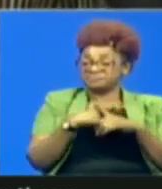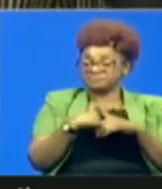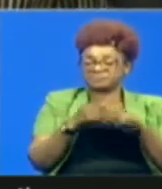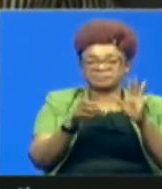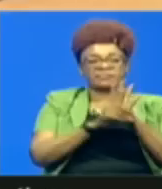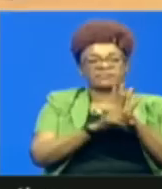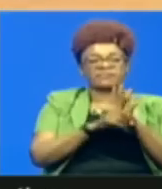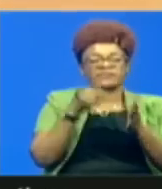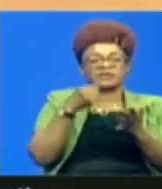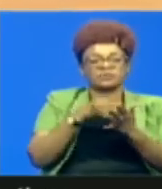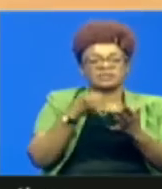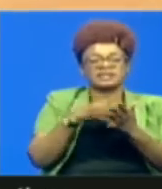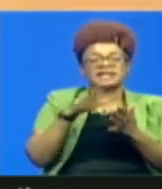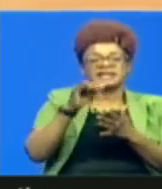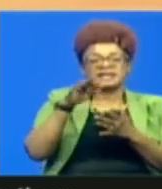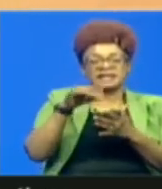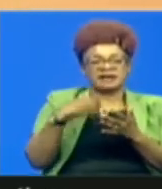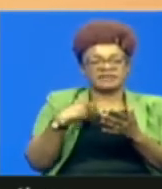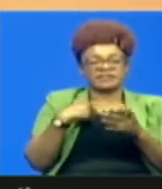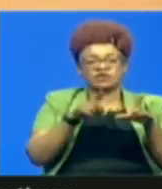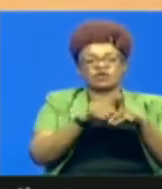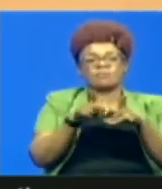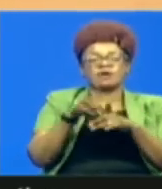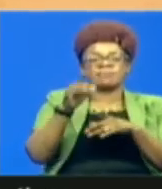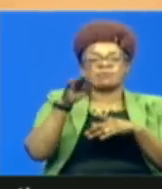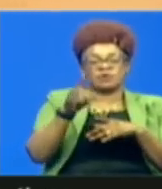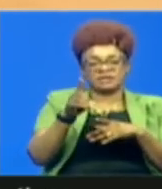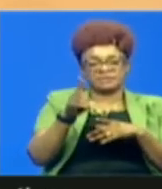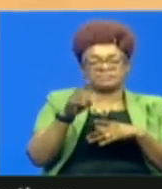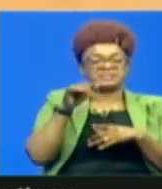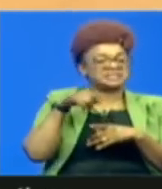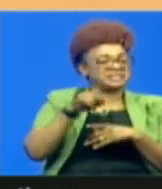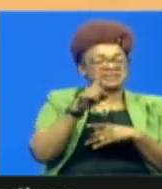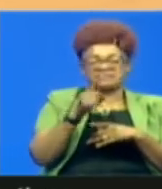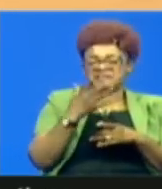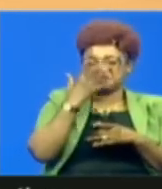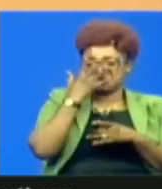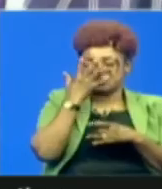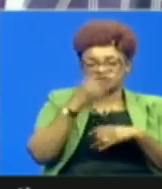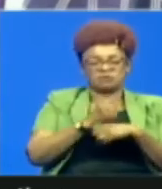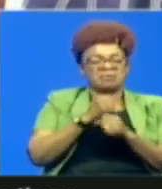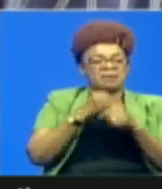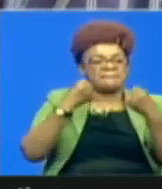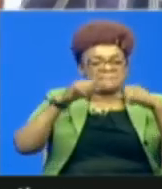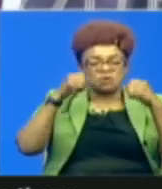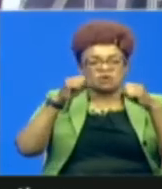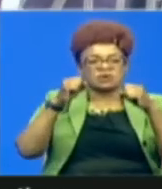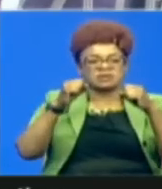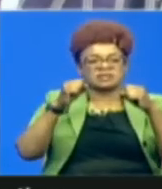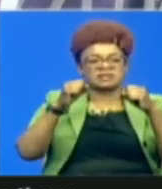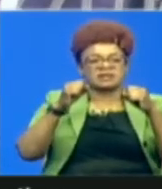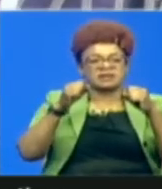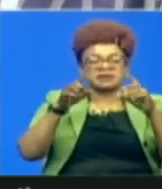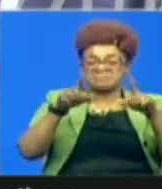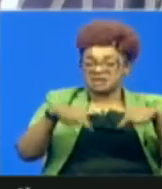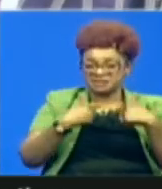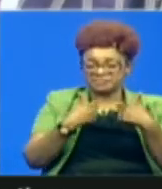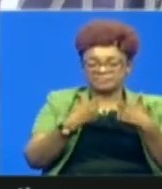them illegally opening the common bond, Ngari is not shy to make bold demands. Nifuguriwe account,